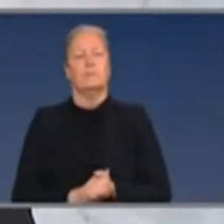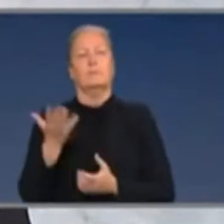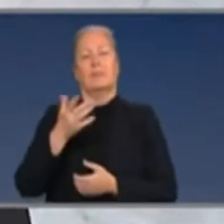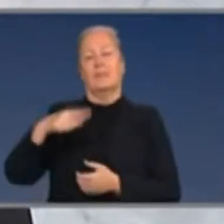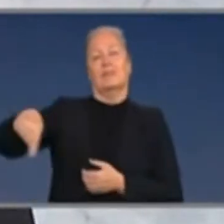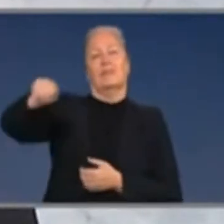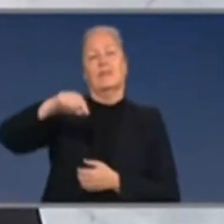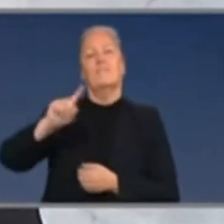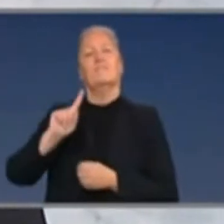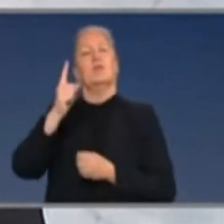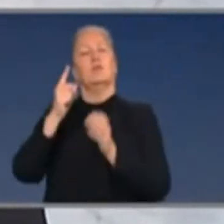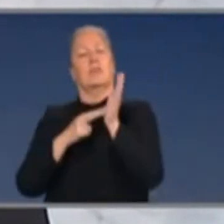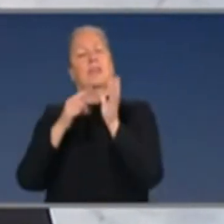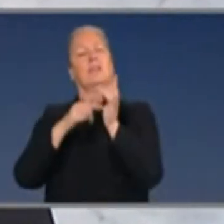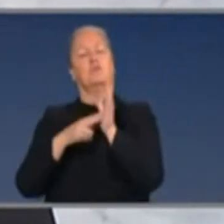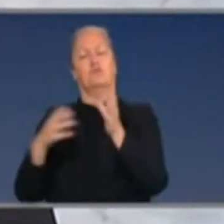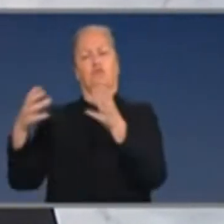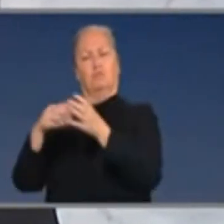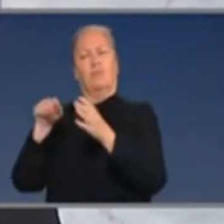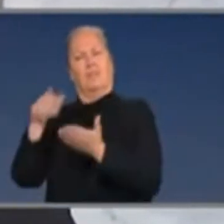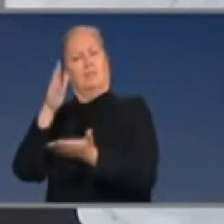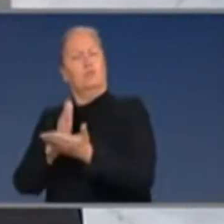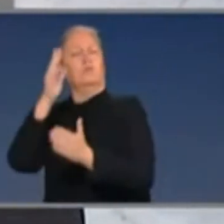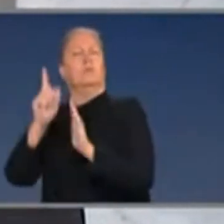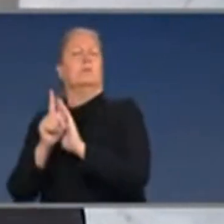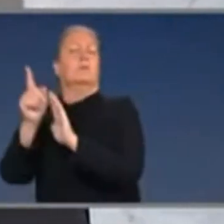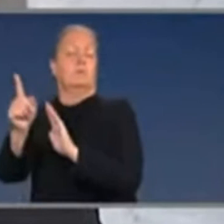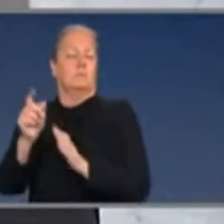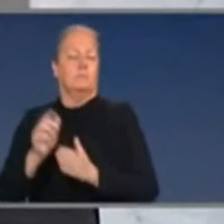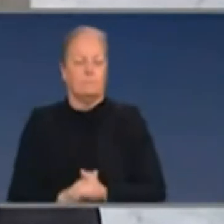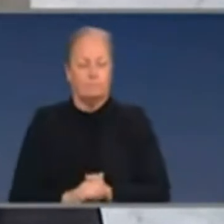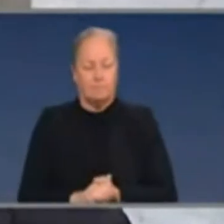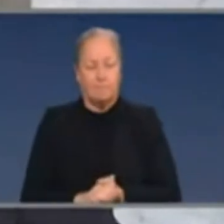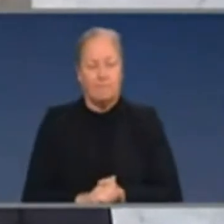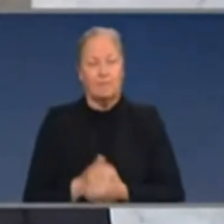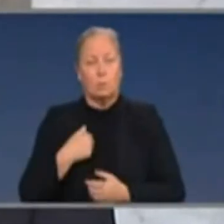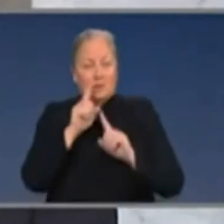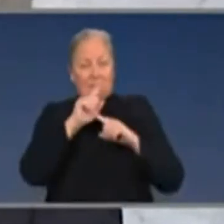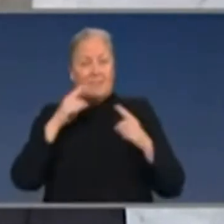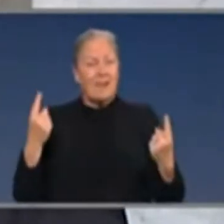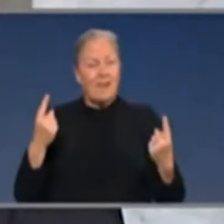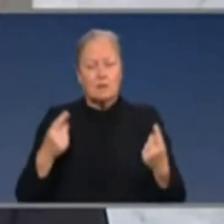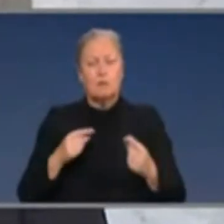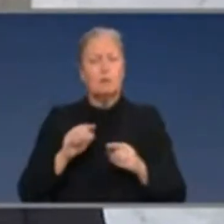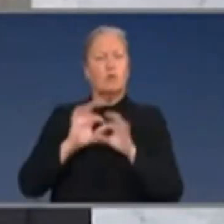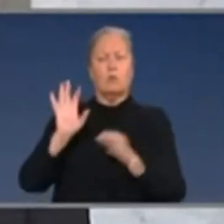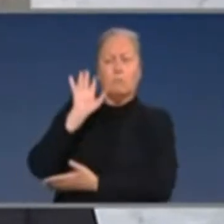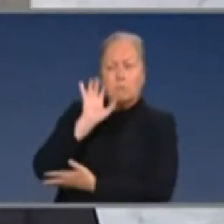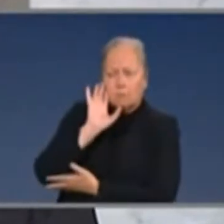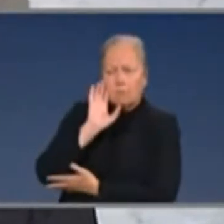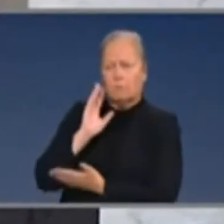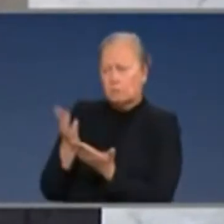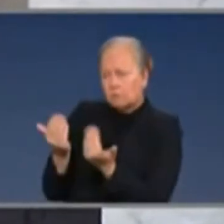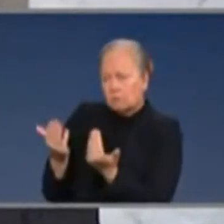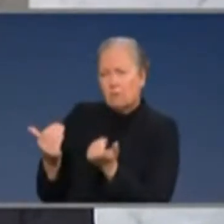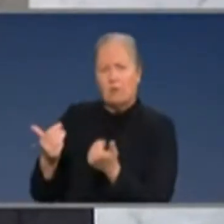from the government that has in any way sought to not engage and not listen and not have Indigenous voices as part of the